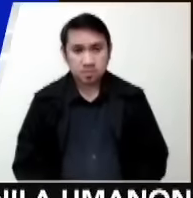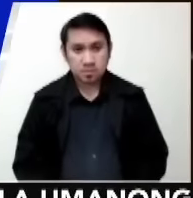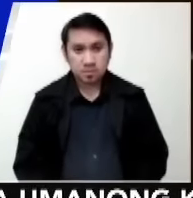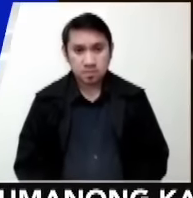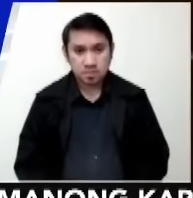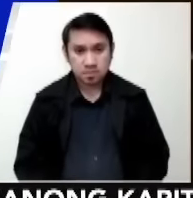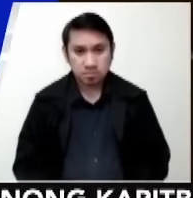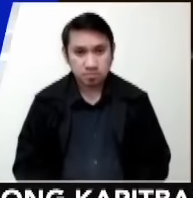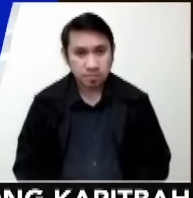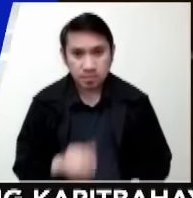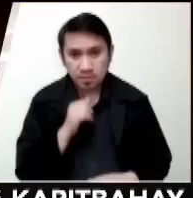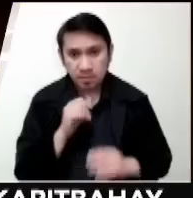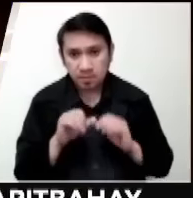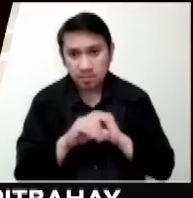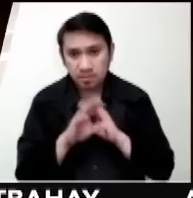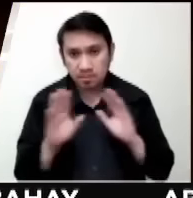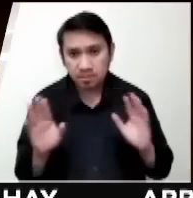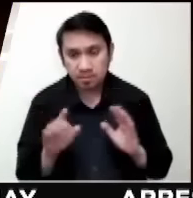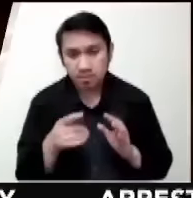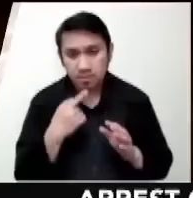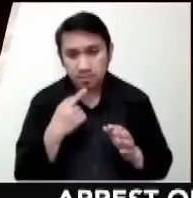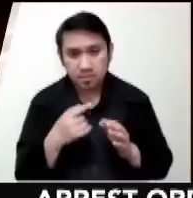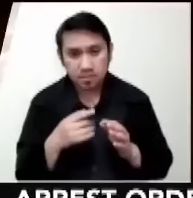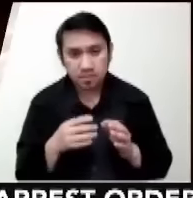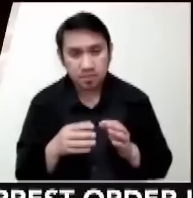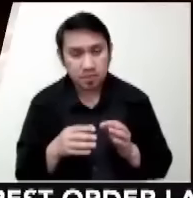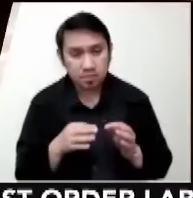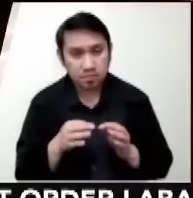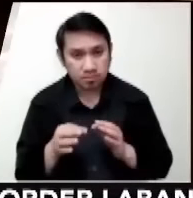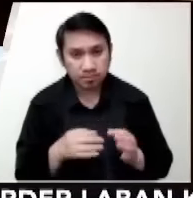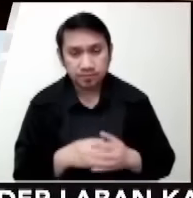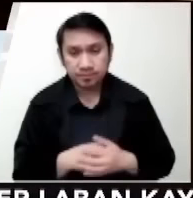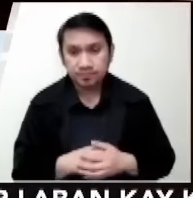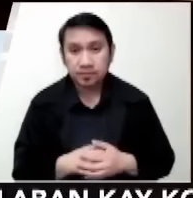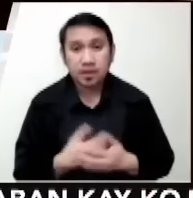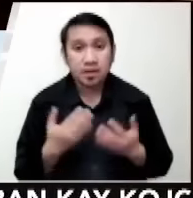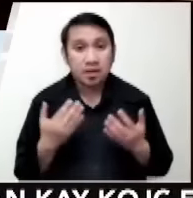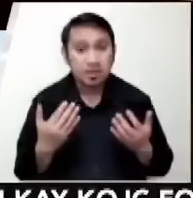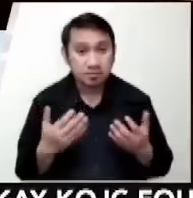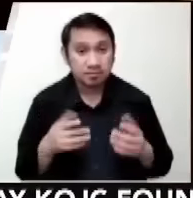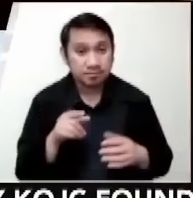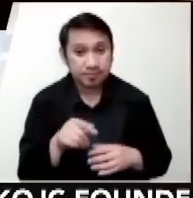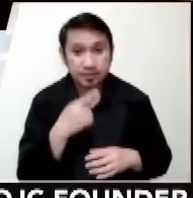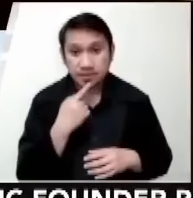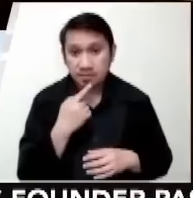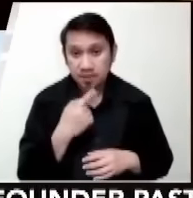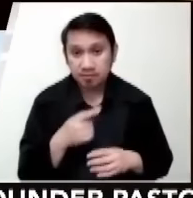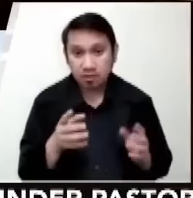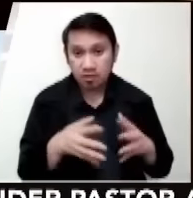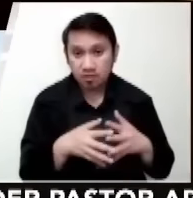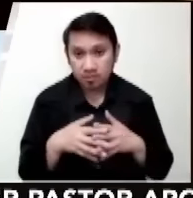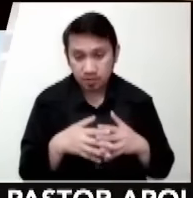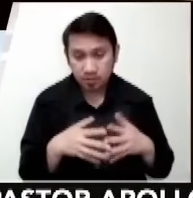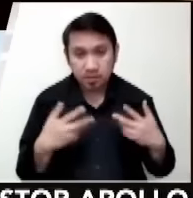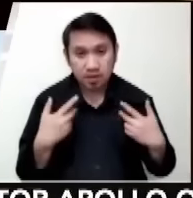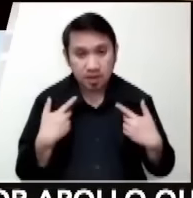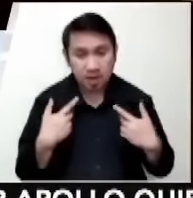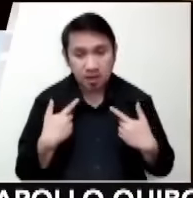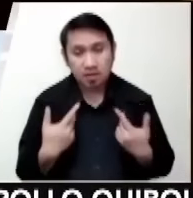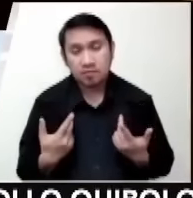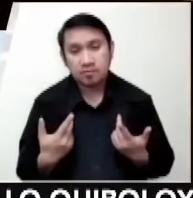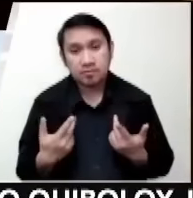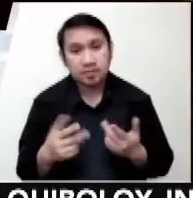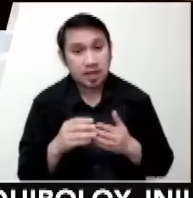will be seen in the near future. Kasabay ng pagbisita ni Blinken, kinumpirma ng White House sa magkakaroon ng Trilateral Leaders Summit sina Pangulong